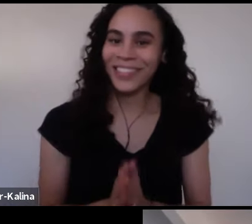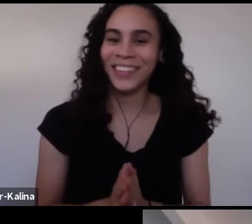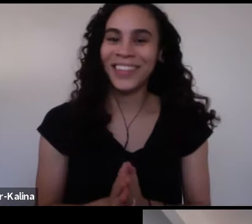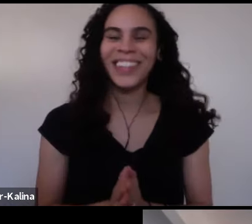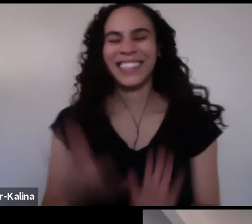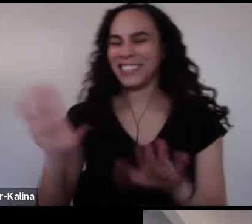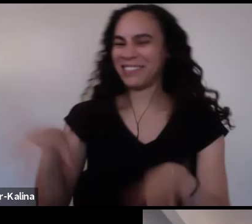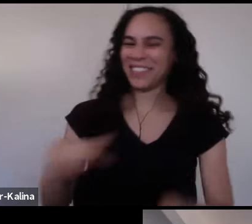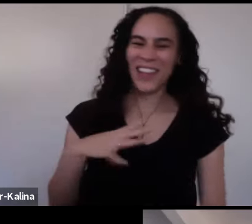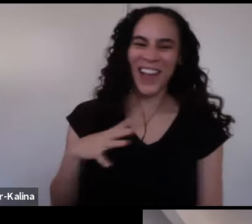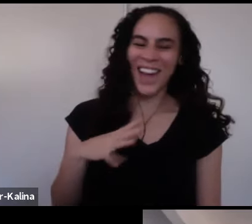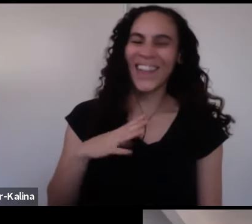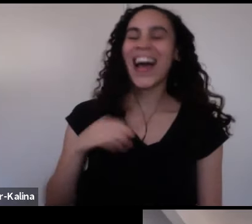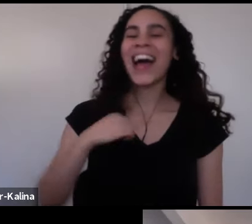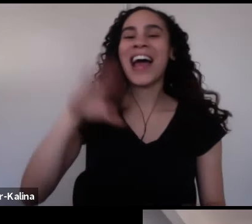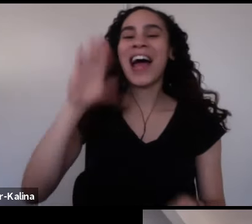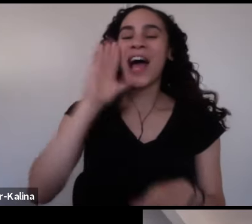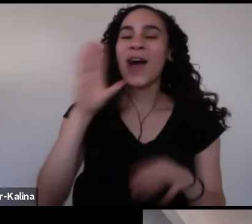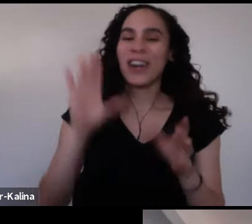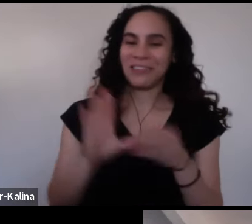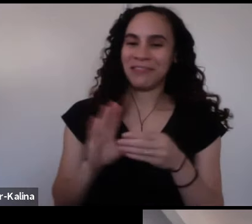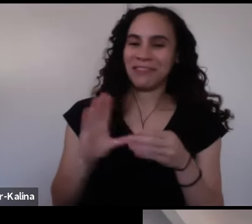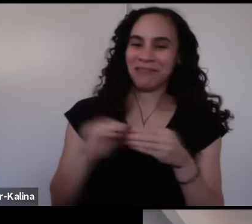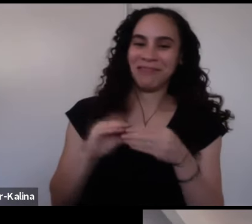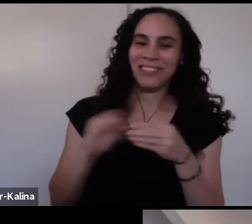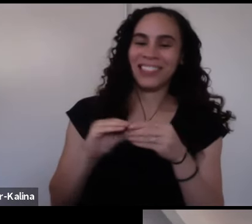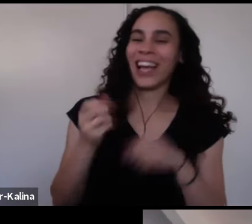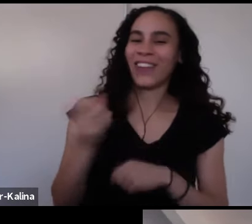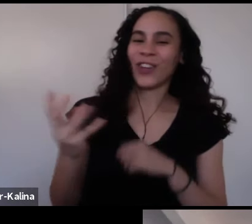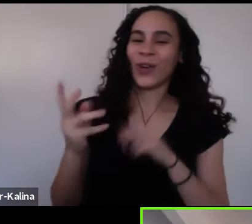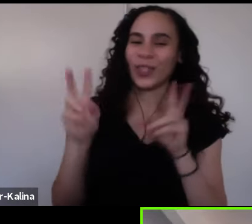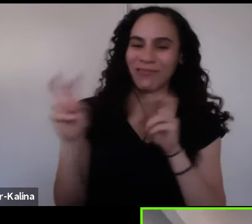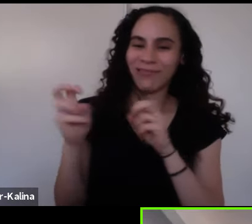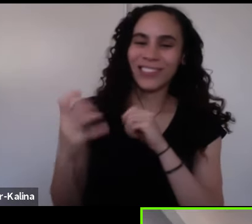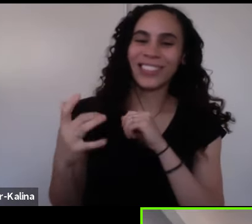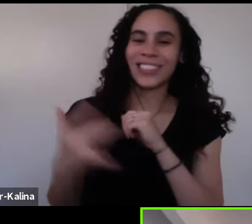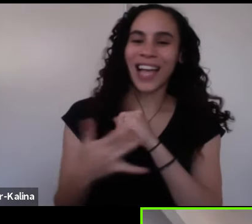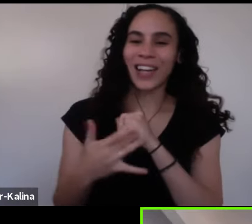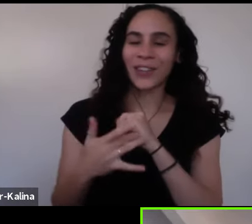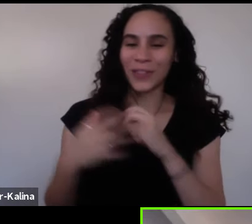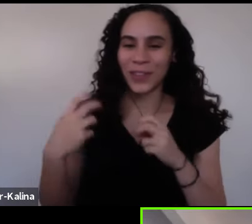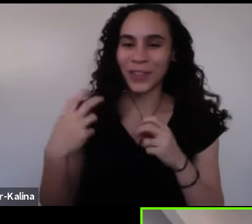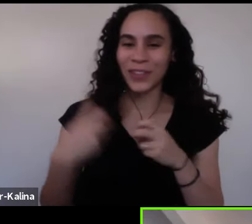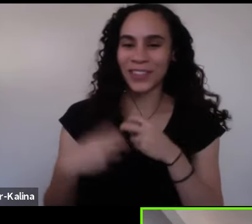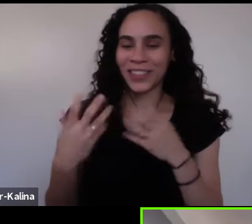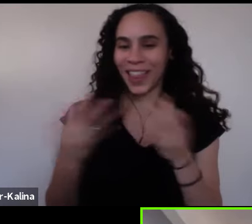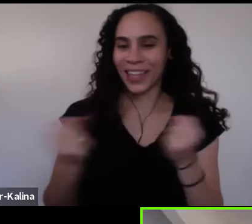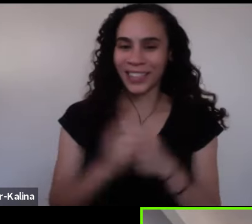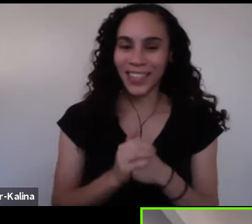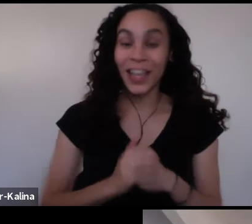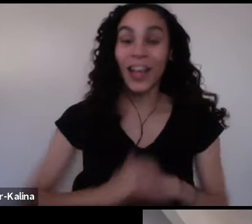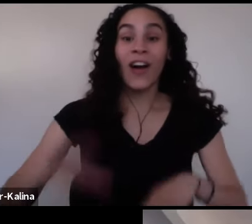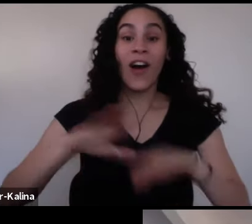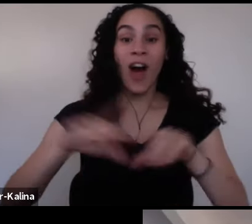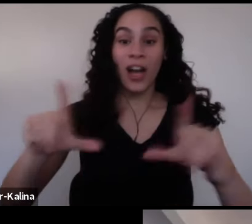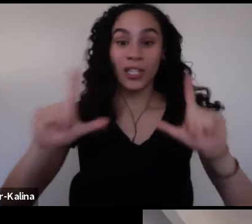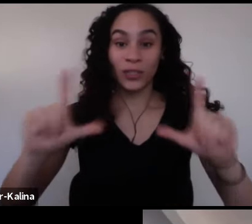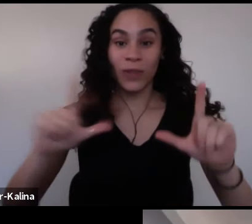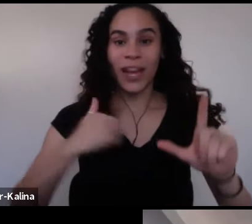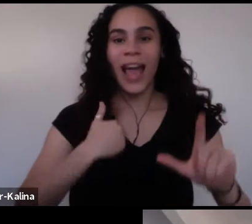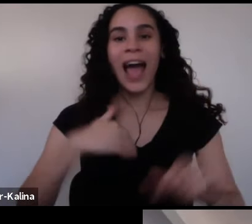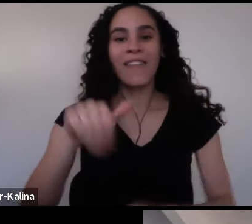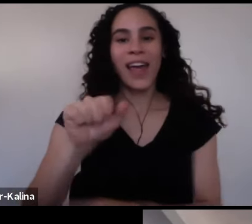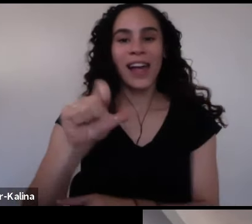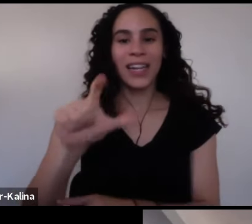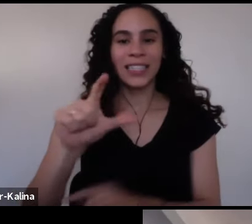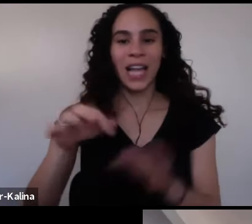going to just say a few technical things and then we'll get started. So On screen, we have a ASL interpreter, Kalina.